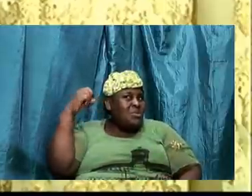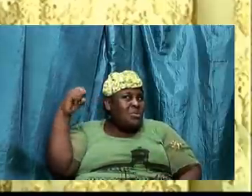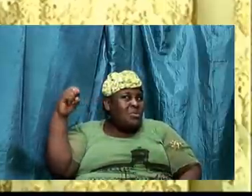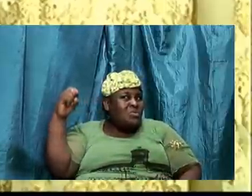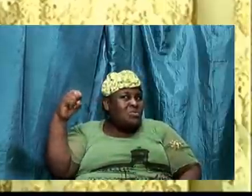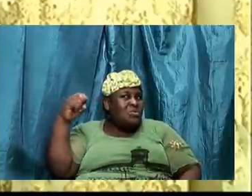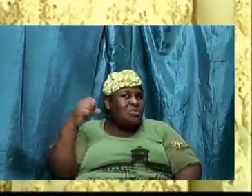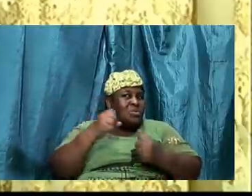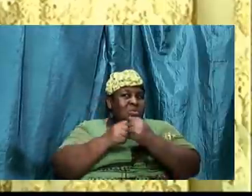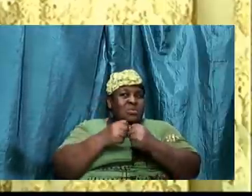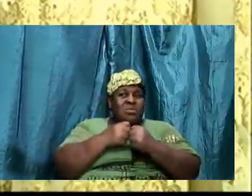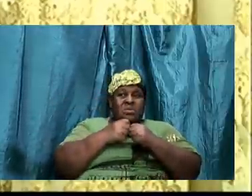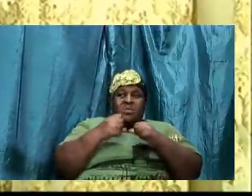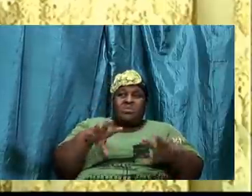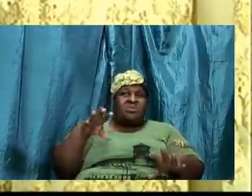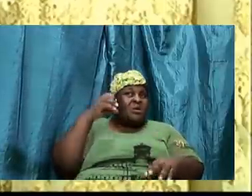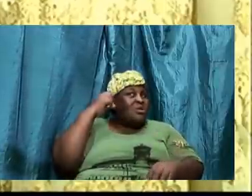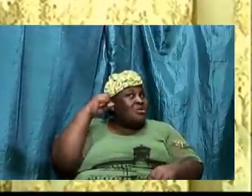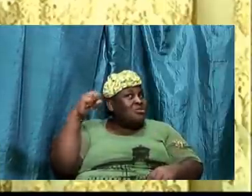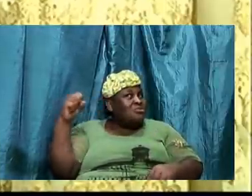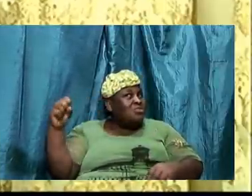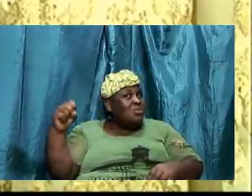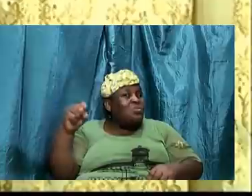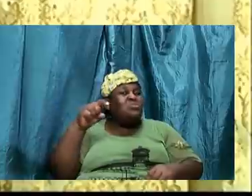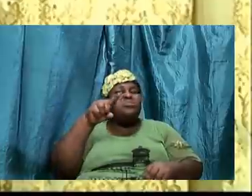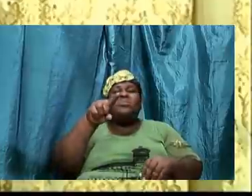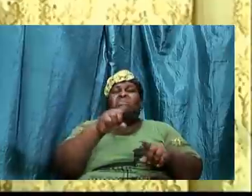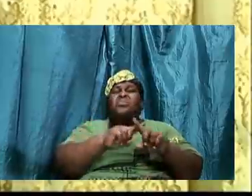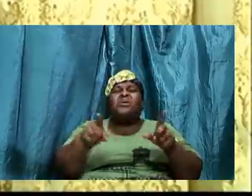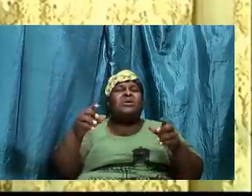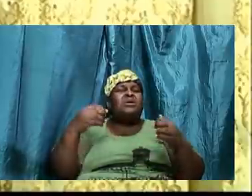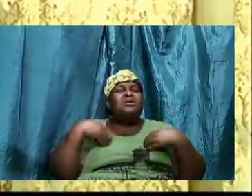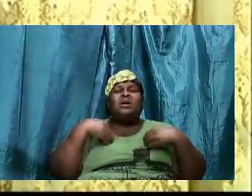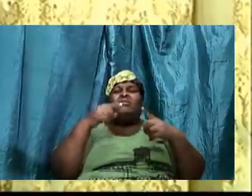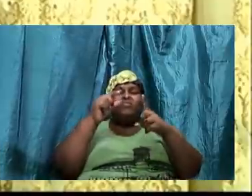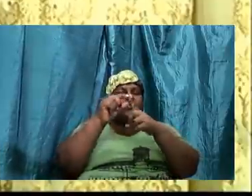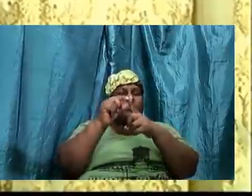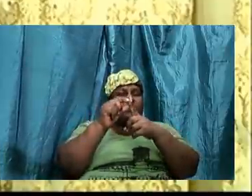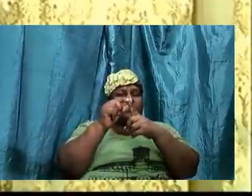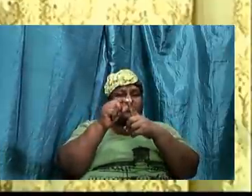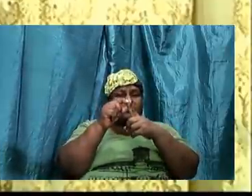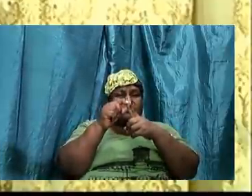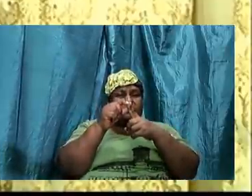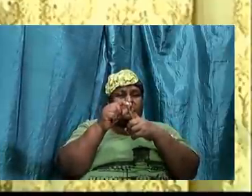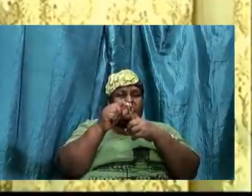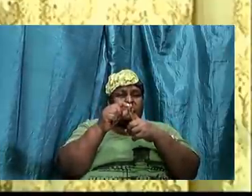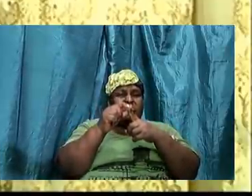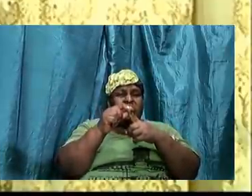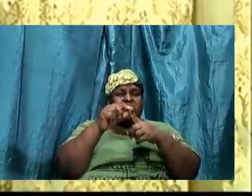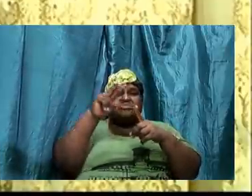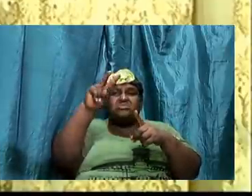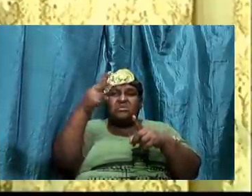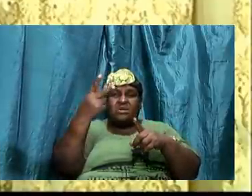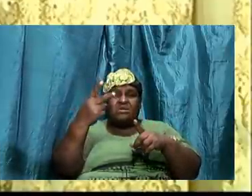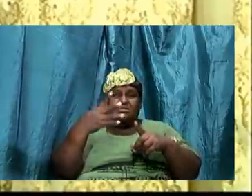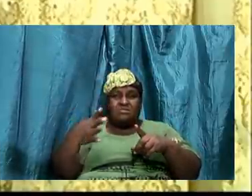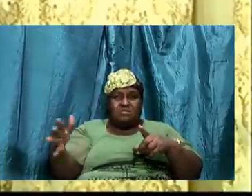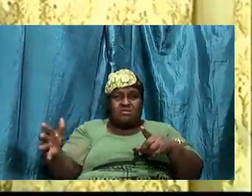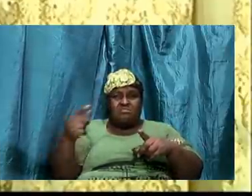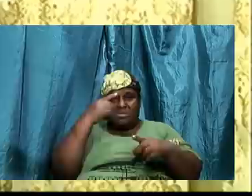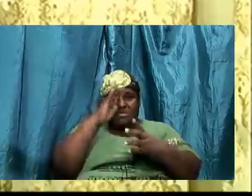Without sound, you cannot have words. The next thing I believe that he created was